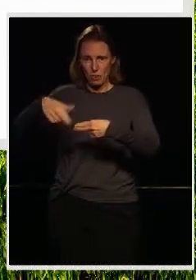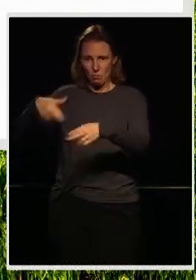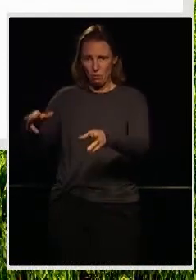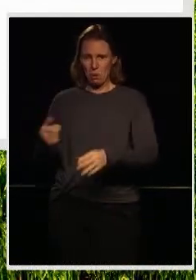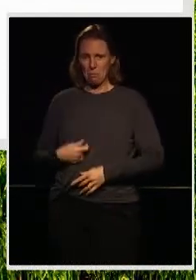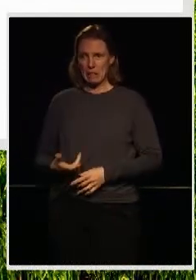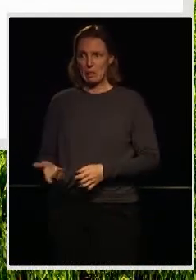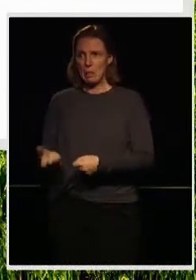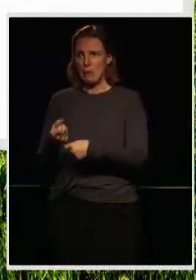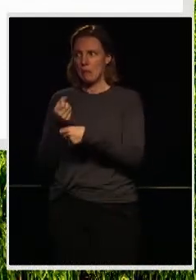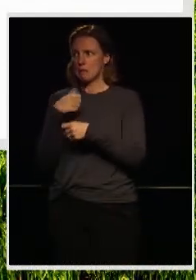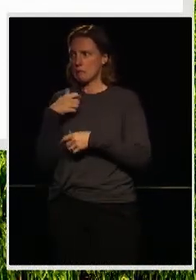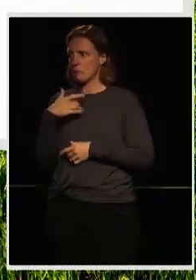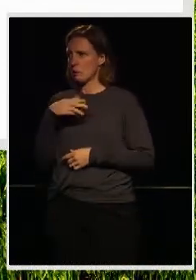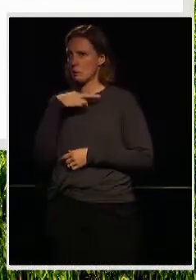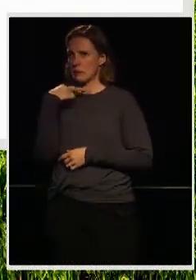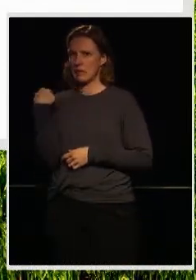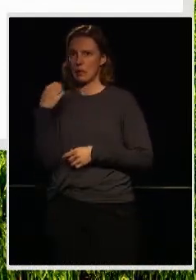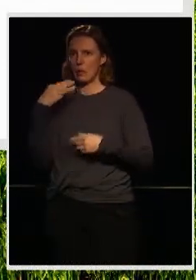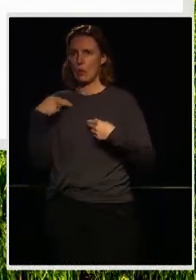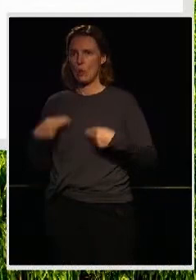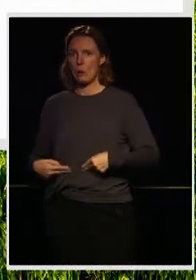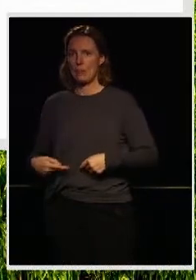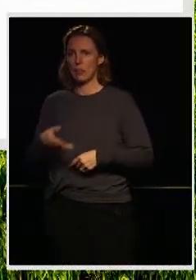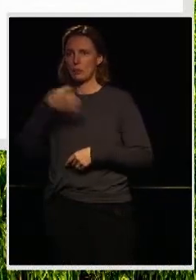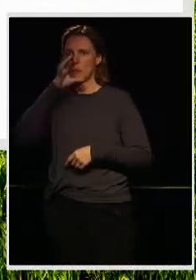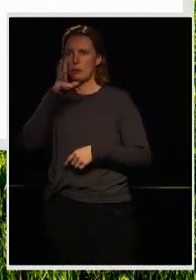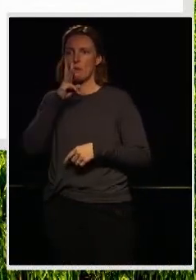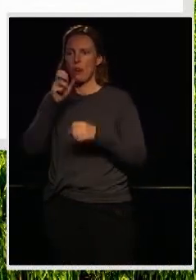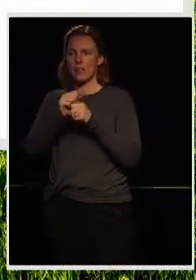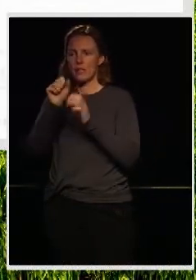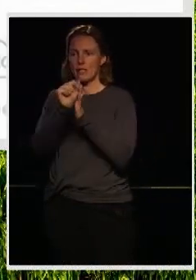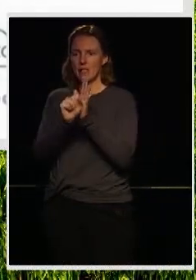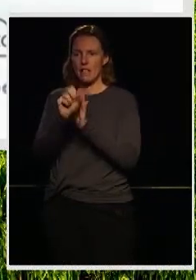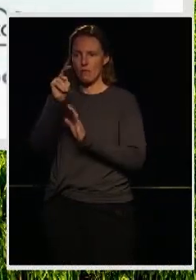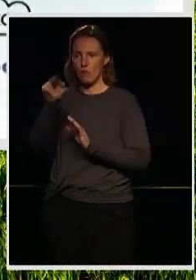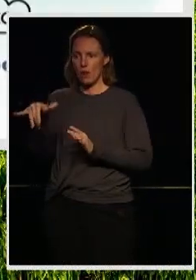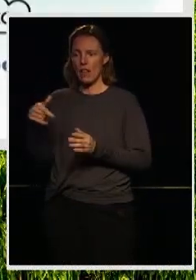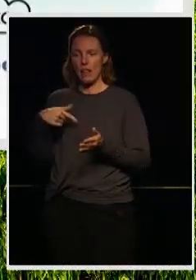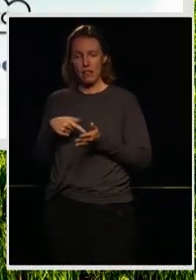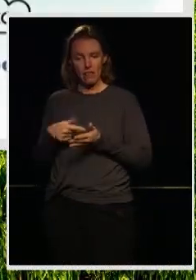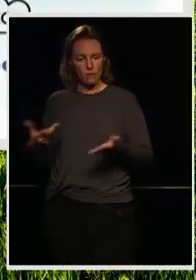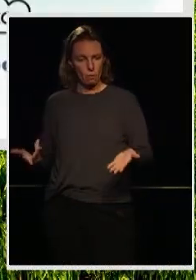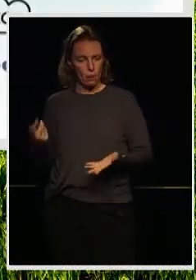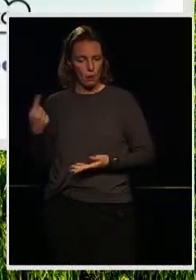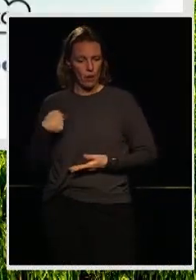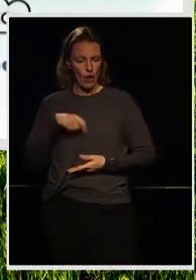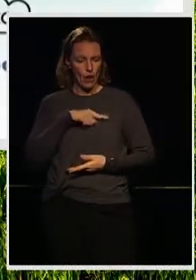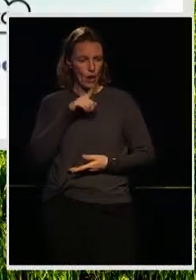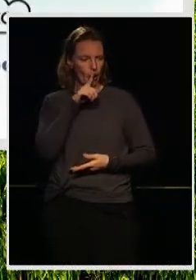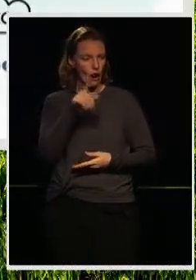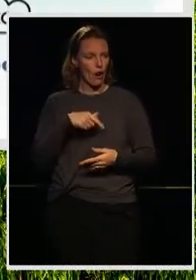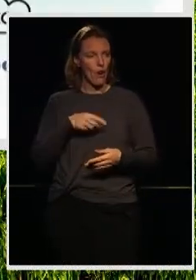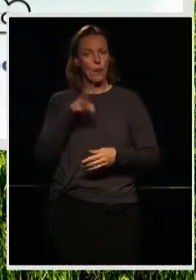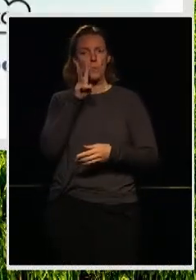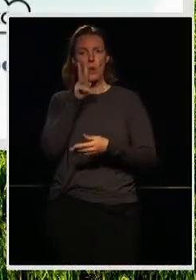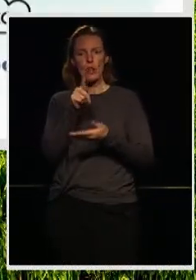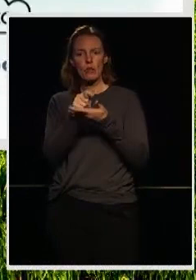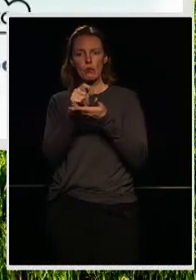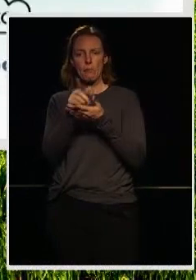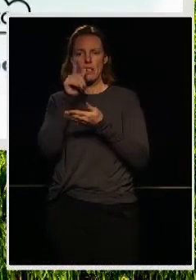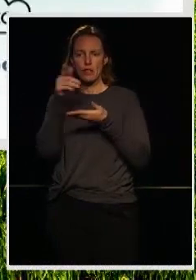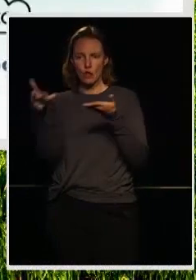jeopardizing human drinking water in the state of New York. This is where AgriWater steps in. We are water treatment